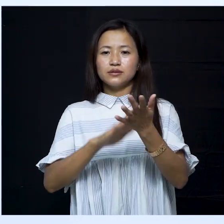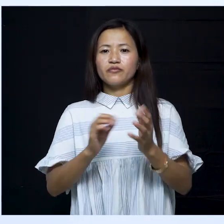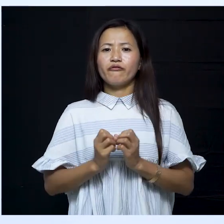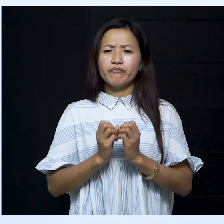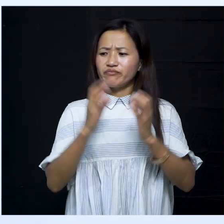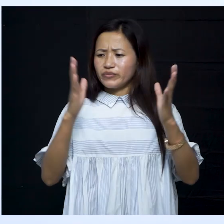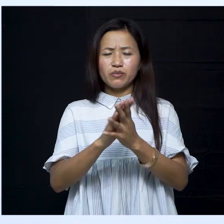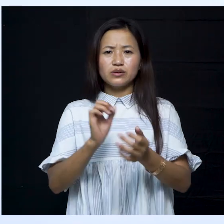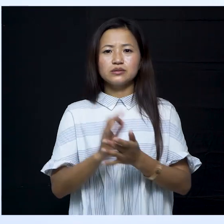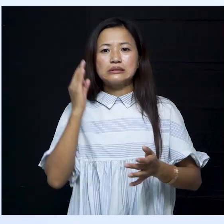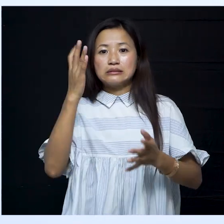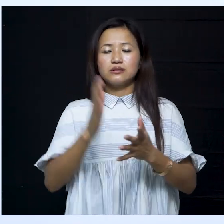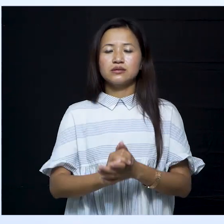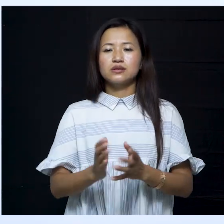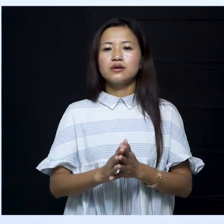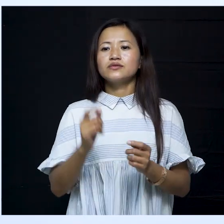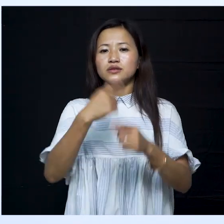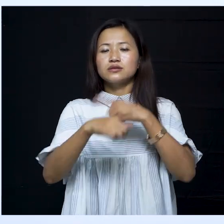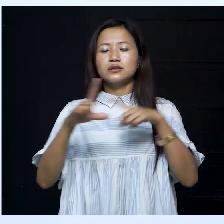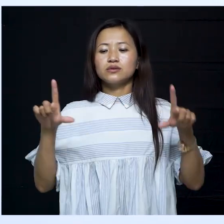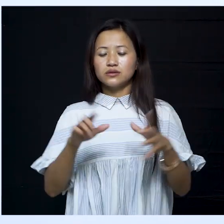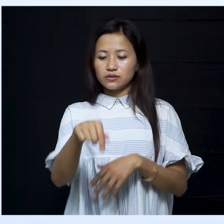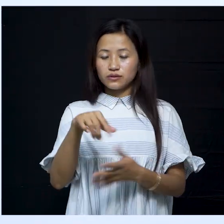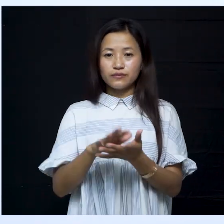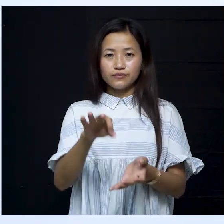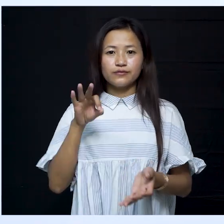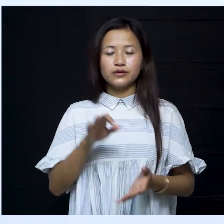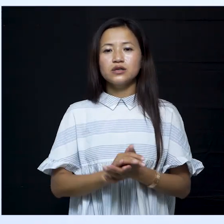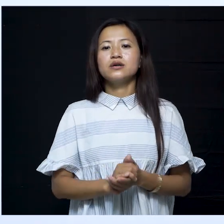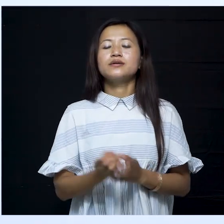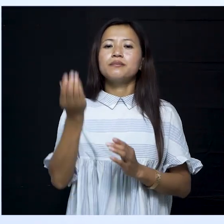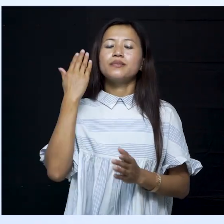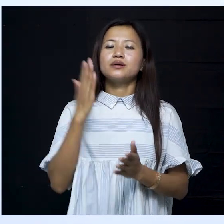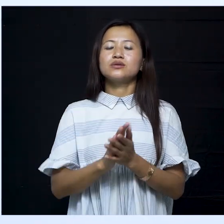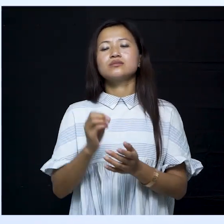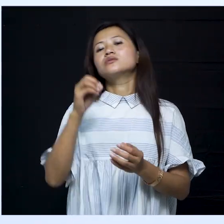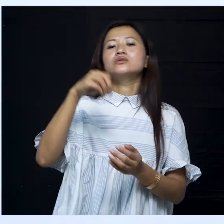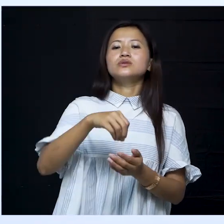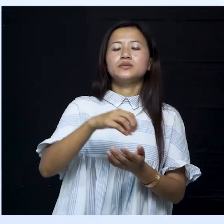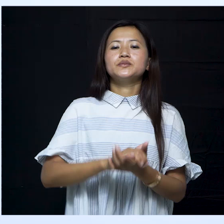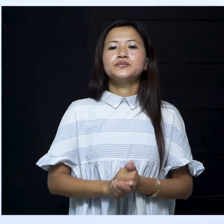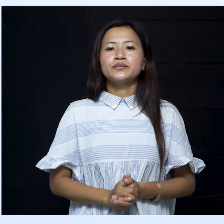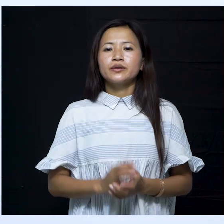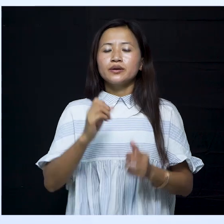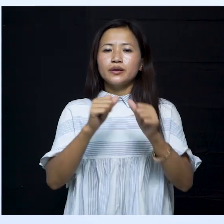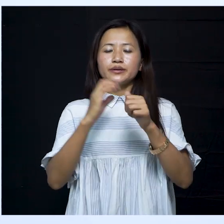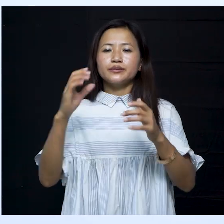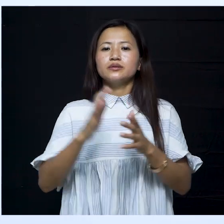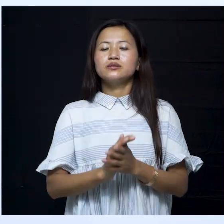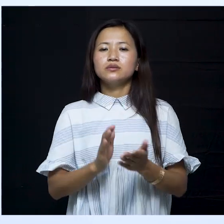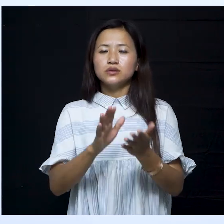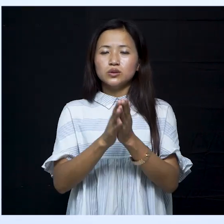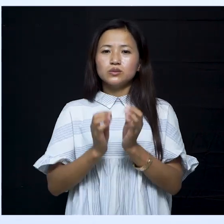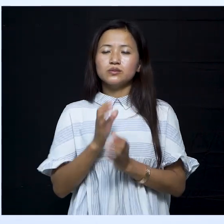So those are some of the awareness of language that you will find in the backdrop of the essay that is